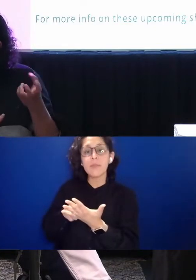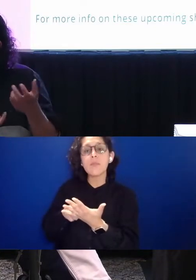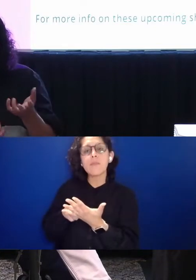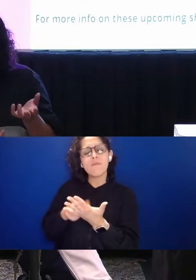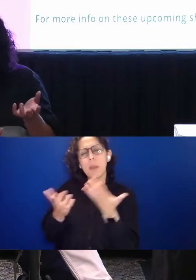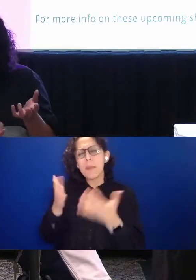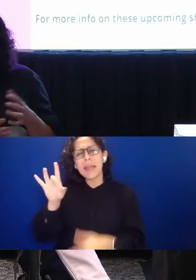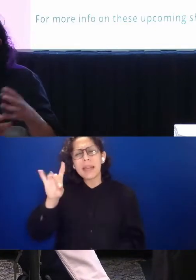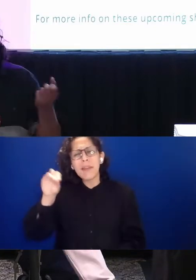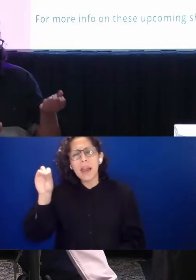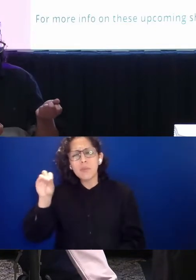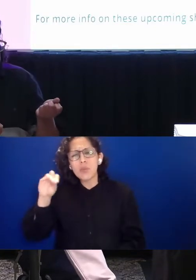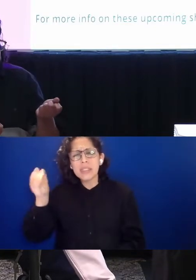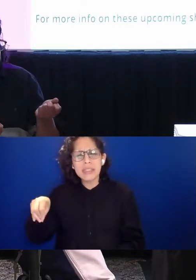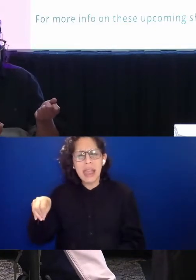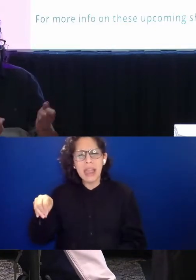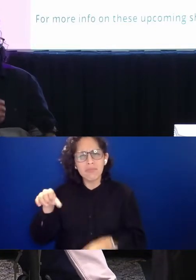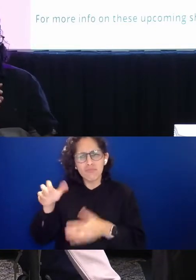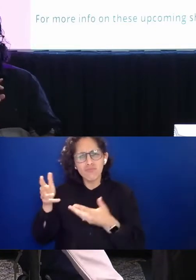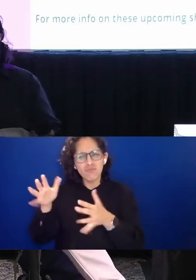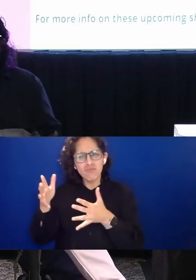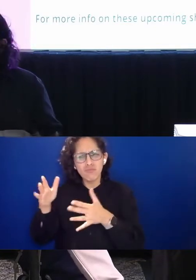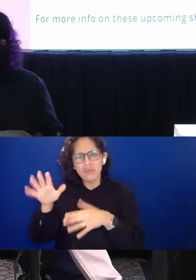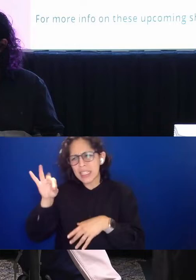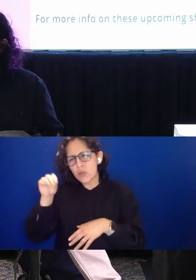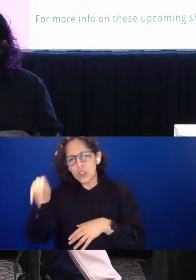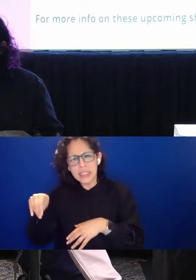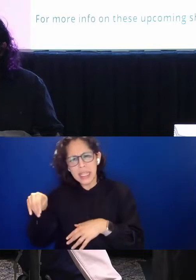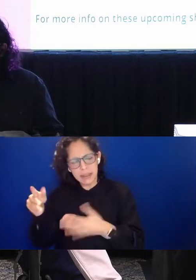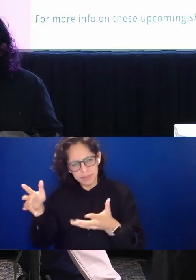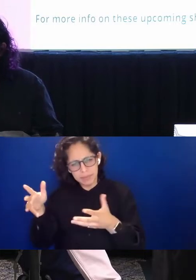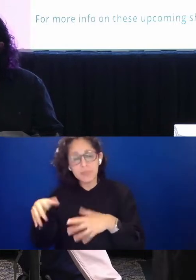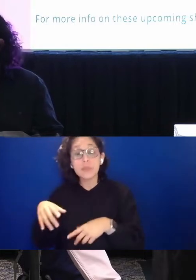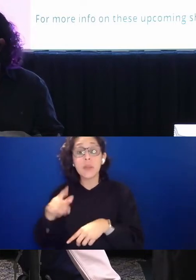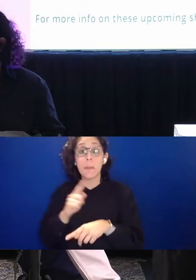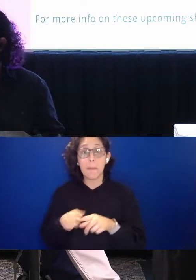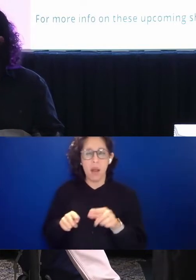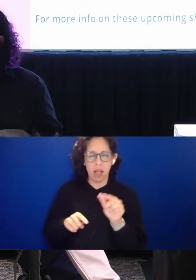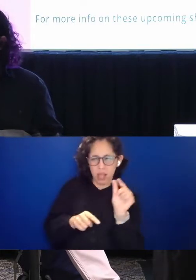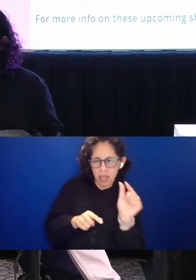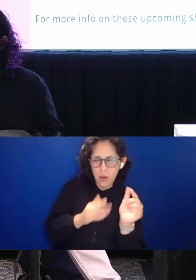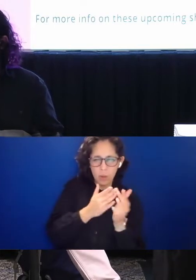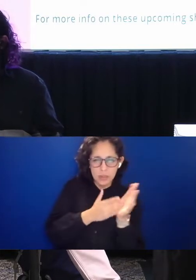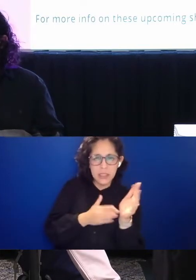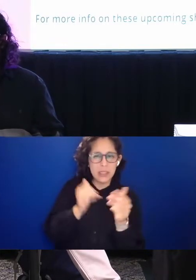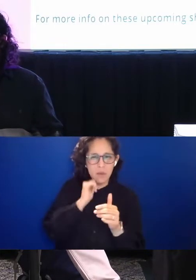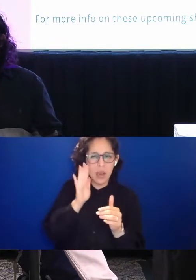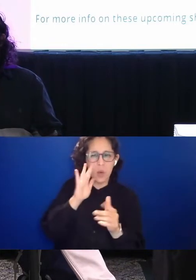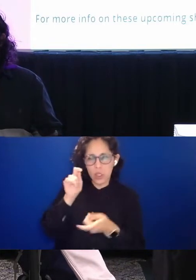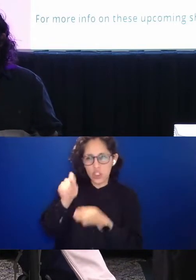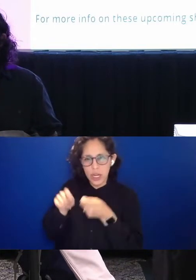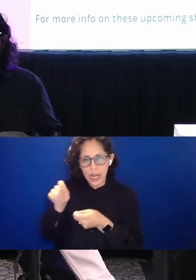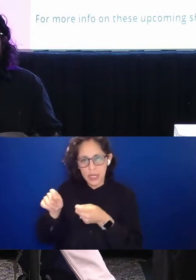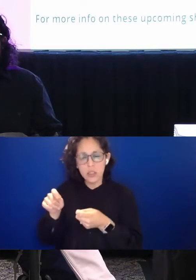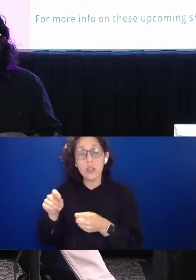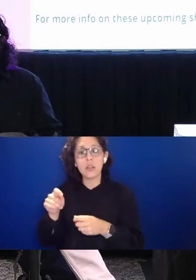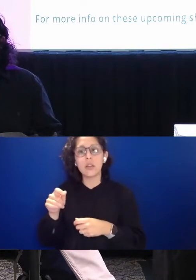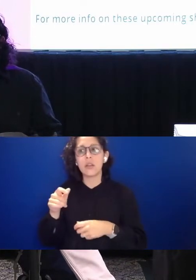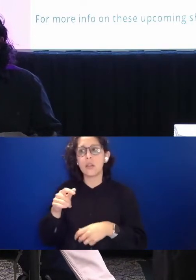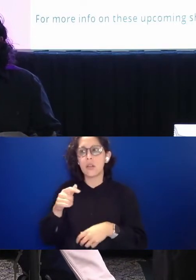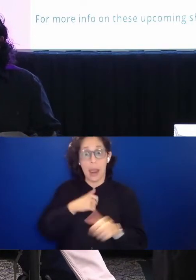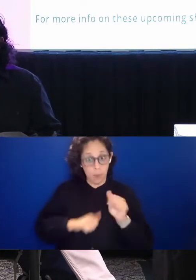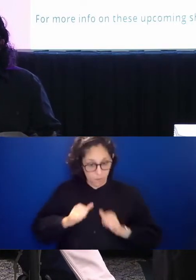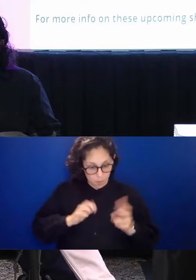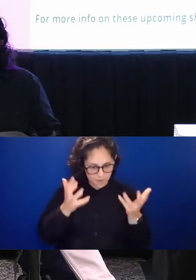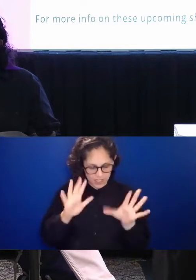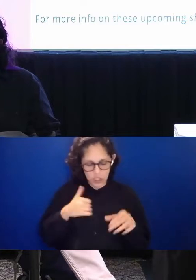85%, pretty consistent, maybe even 90%. But little pieces of it change every day. Every time I perform it, and even just like